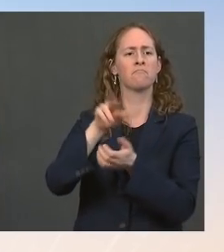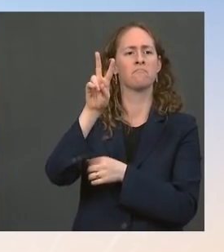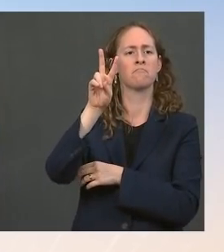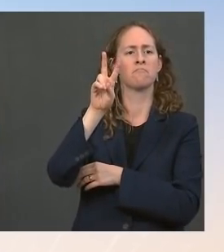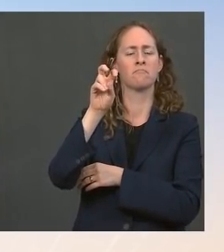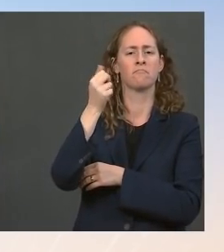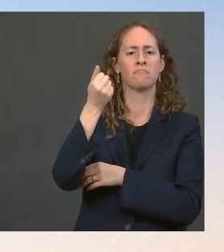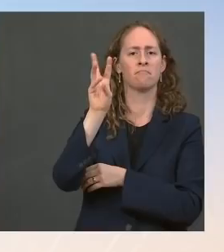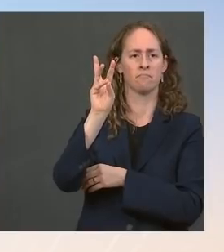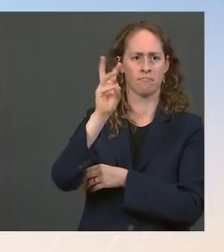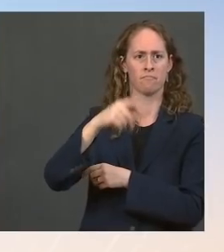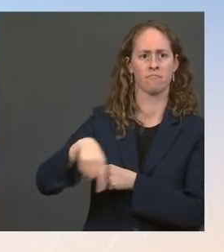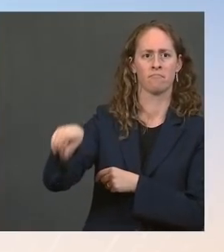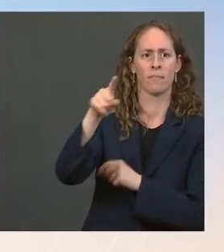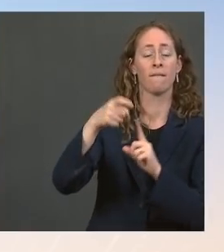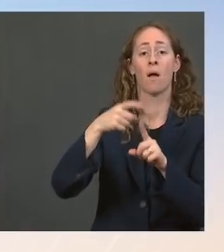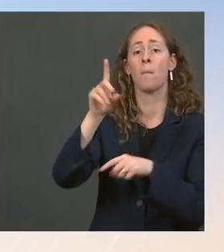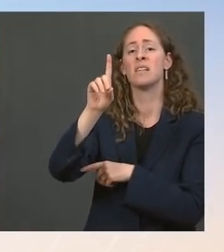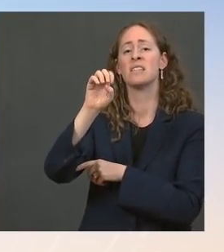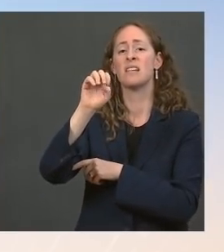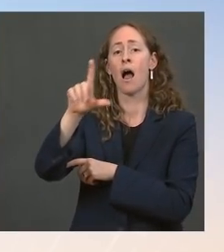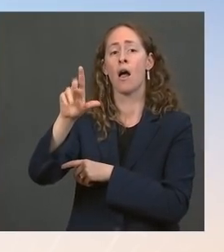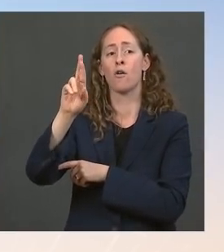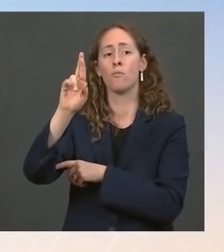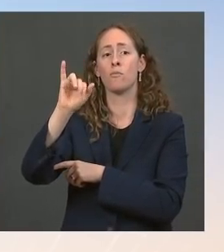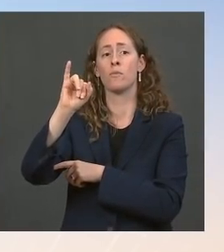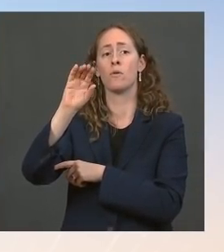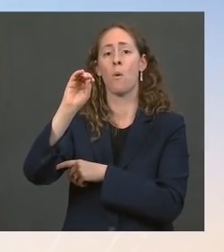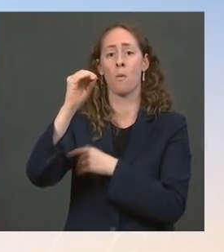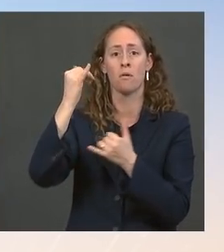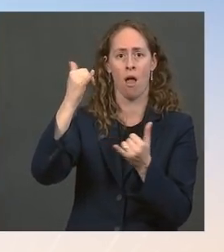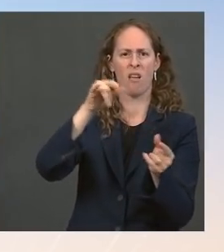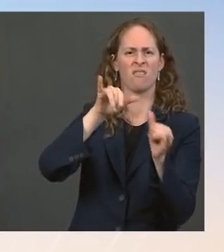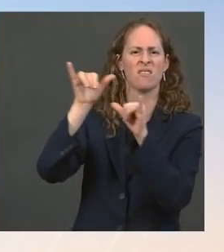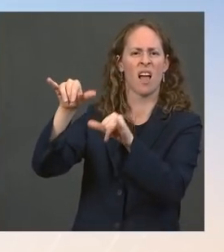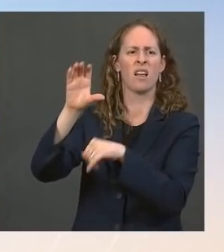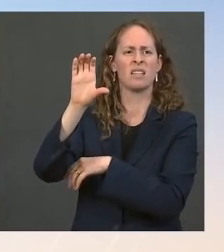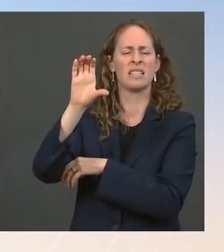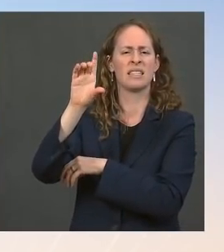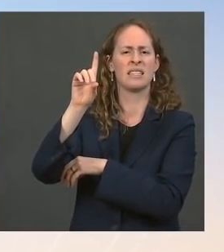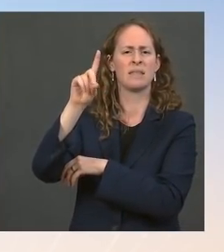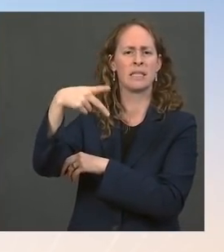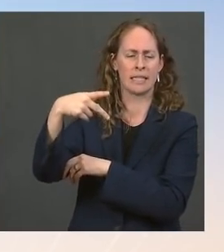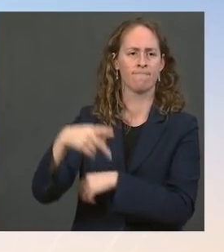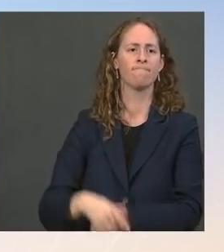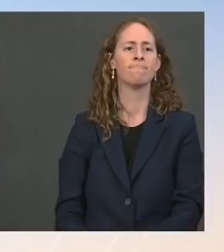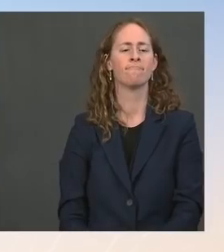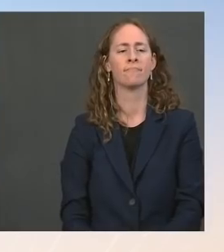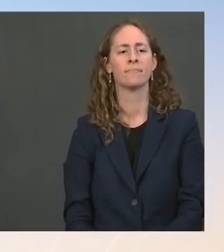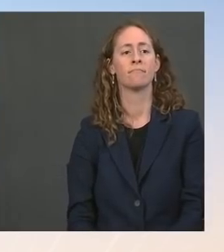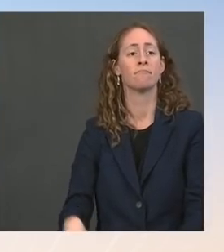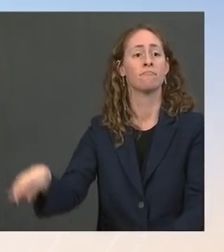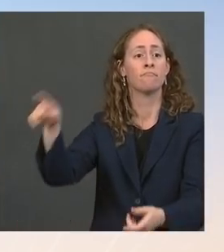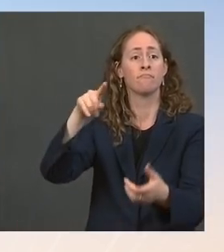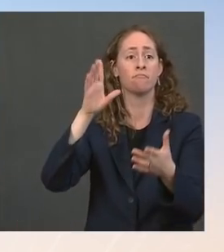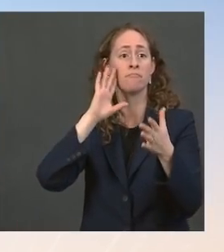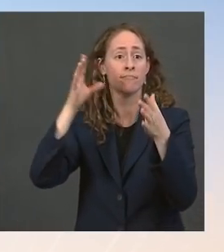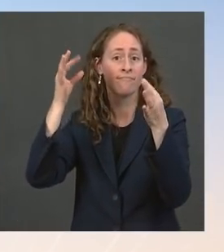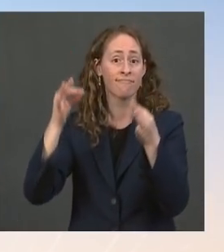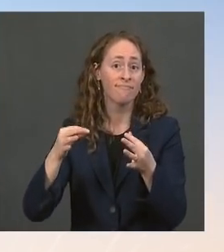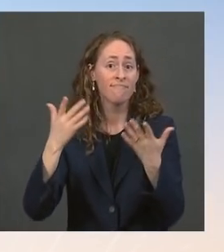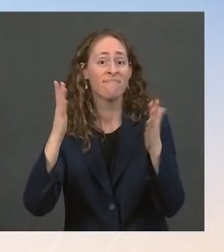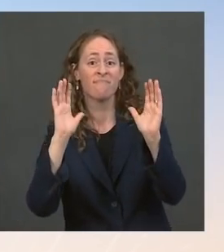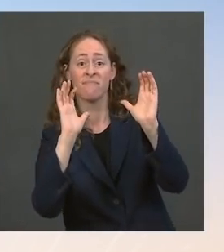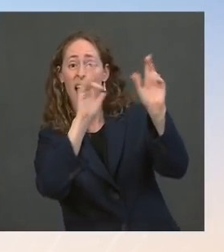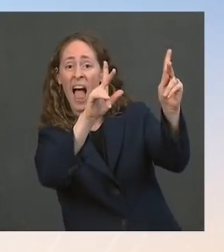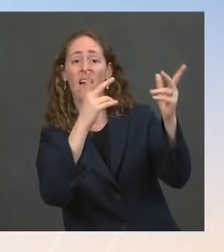Del Rio camp to CBP custody or to other sectors of the United States border to either be expelled via Title 42, if possible, or